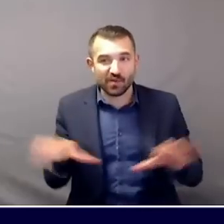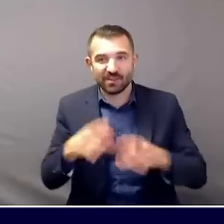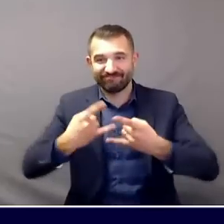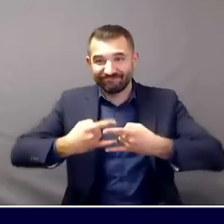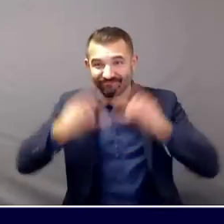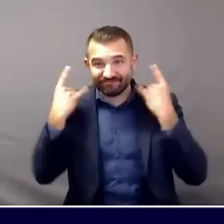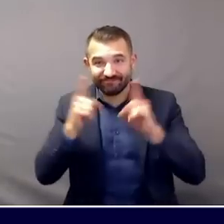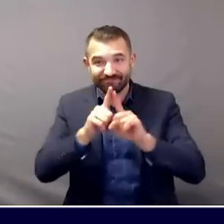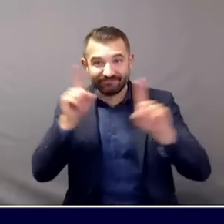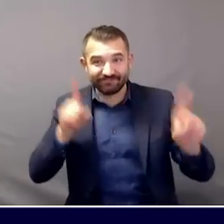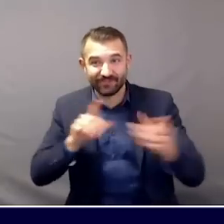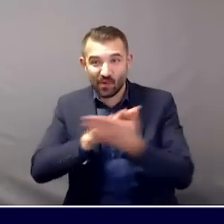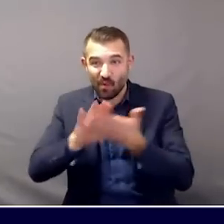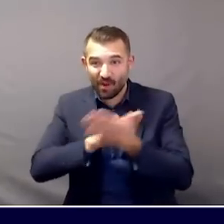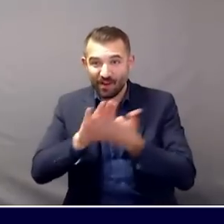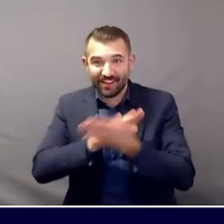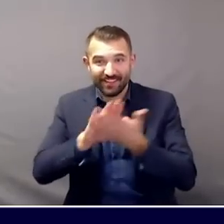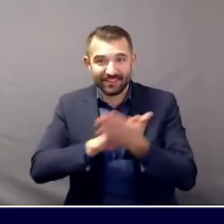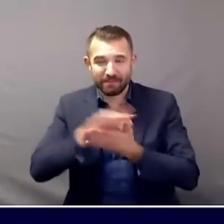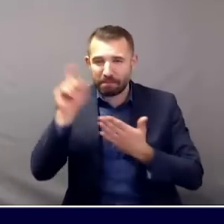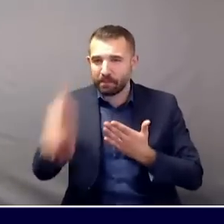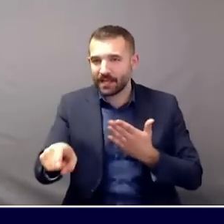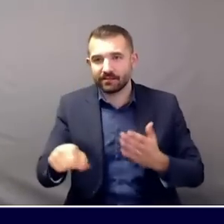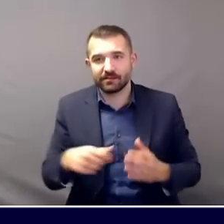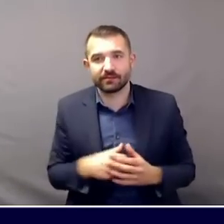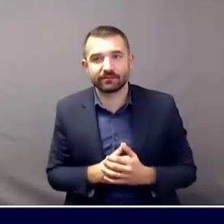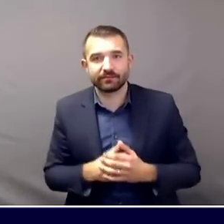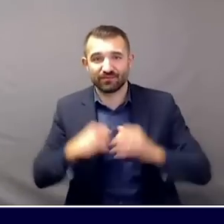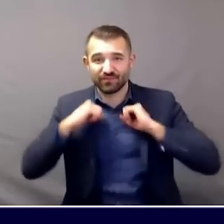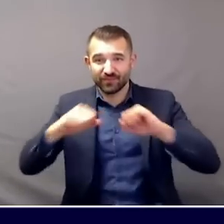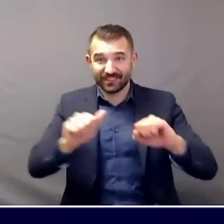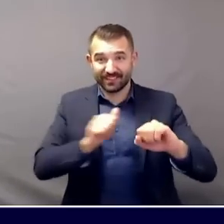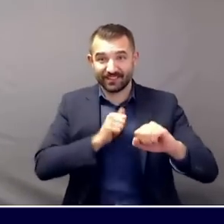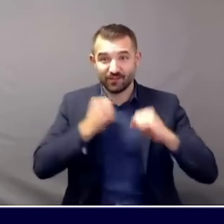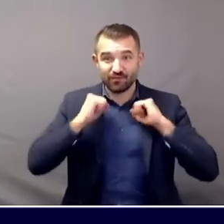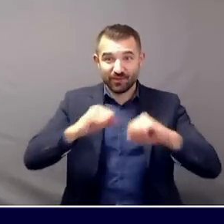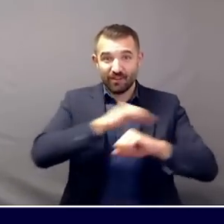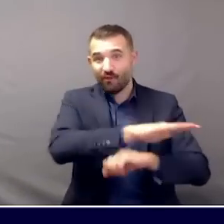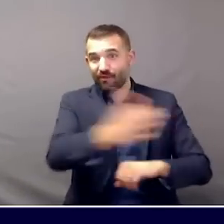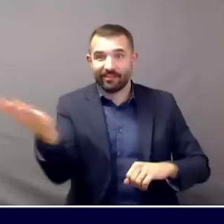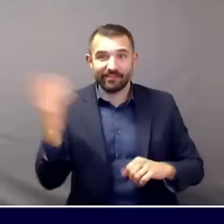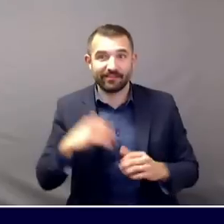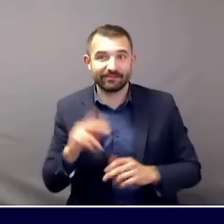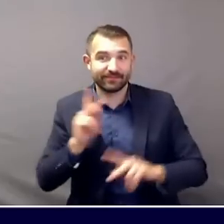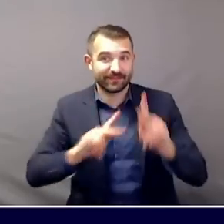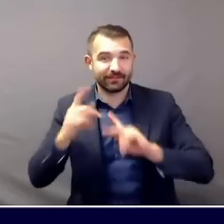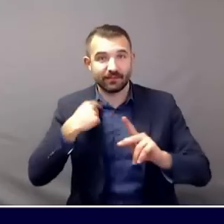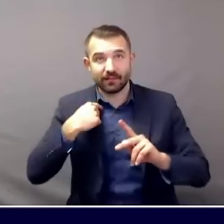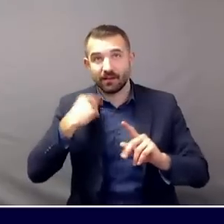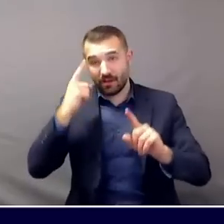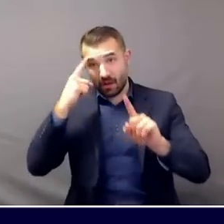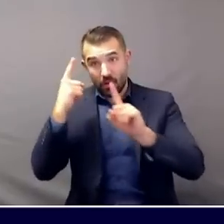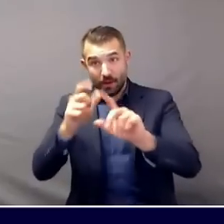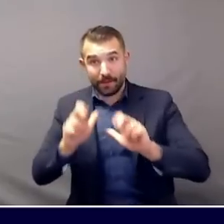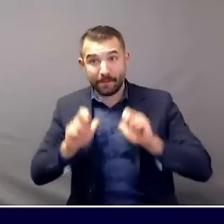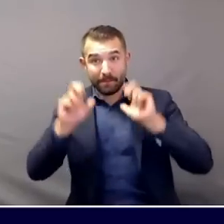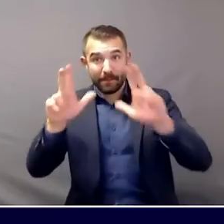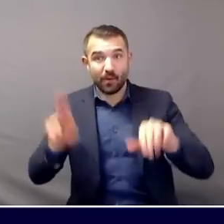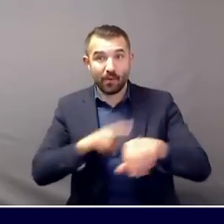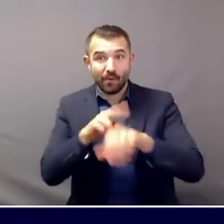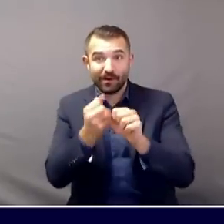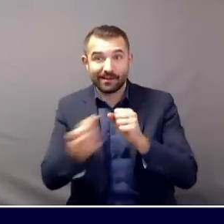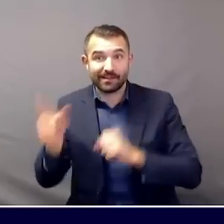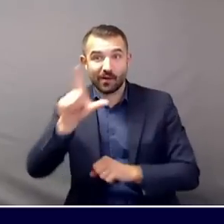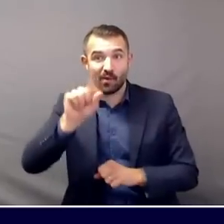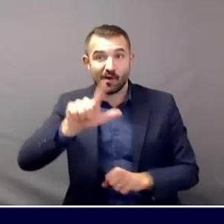protect ourselves and others, and returning to normal sometime next year means that we are required to survive